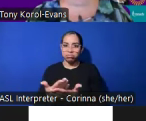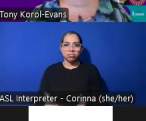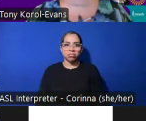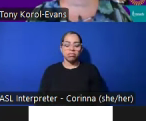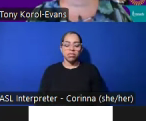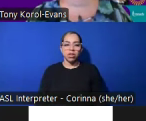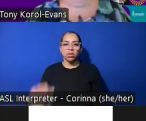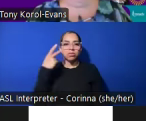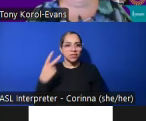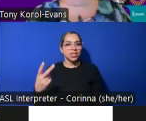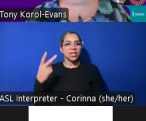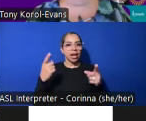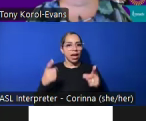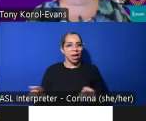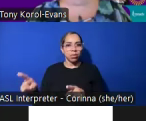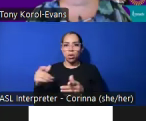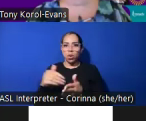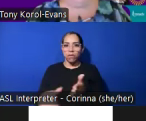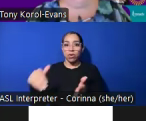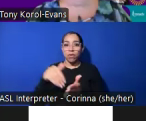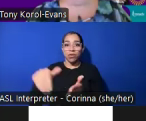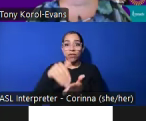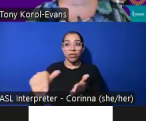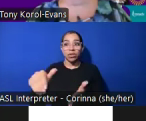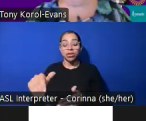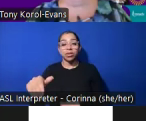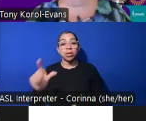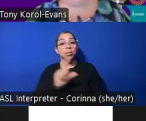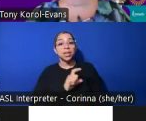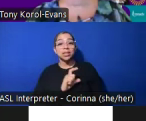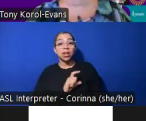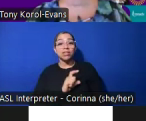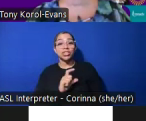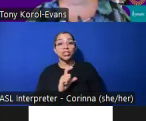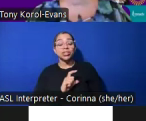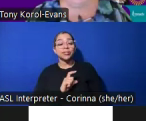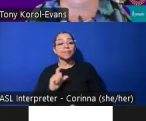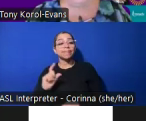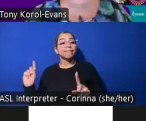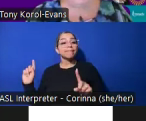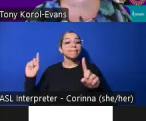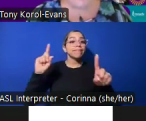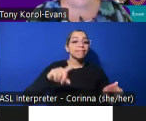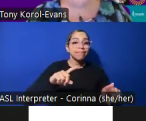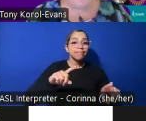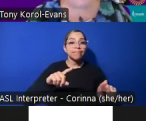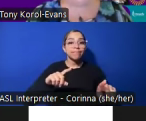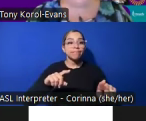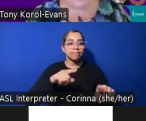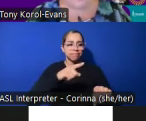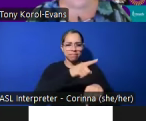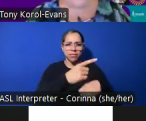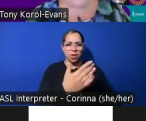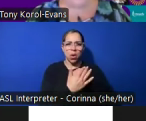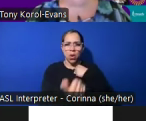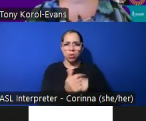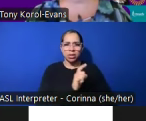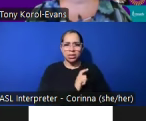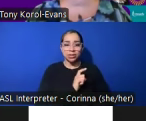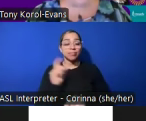seen this happen over and over again where police officers are killed responding to domestic violence situations. It is in their best